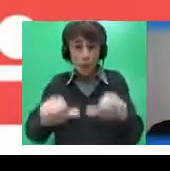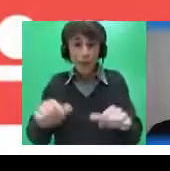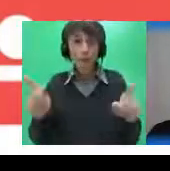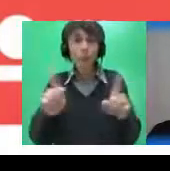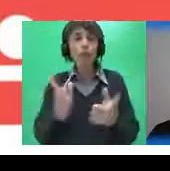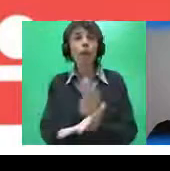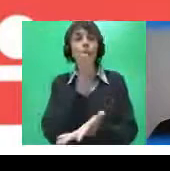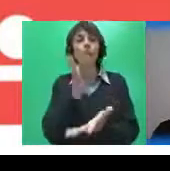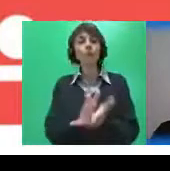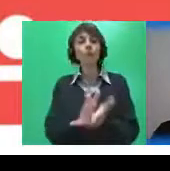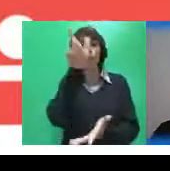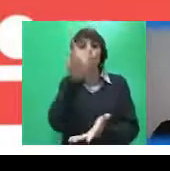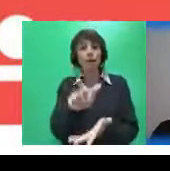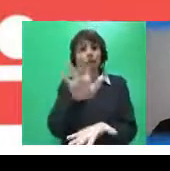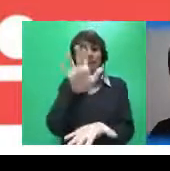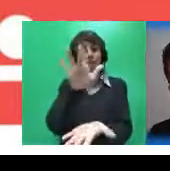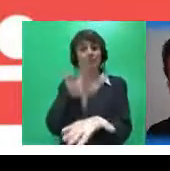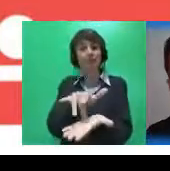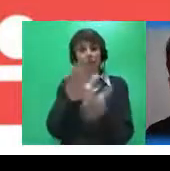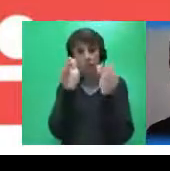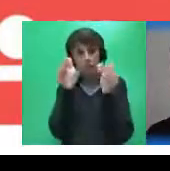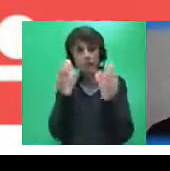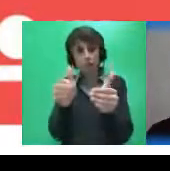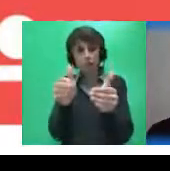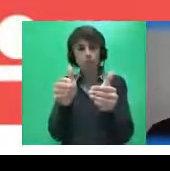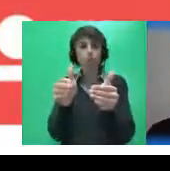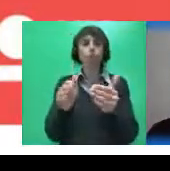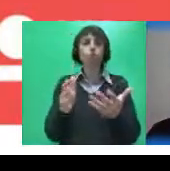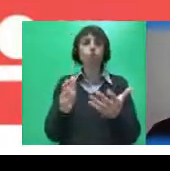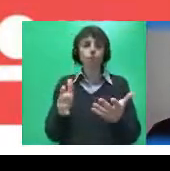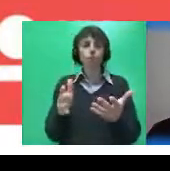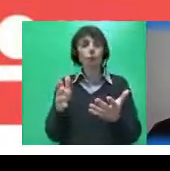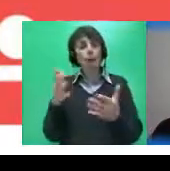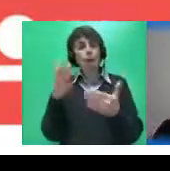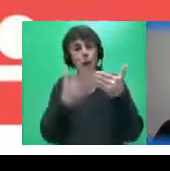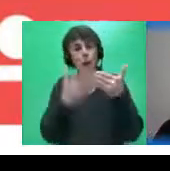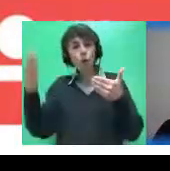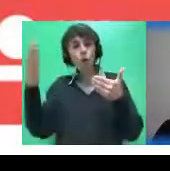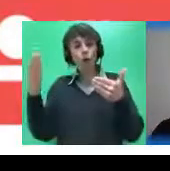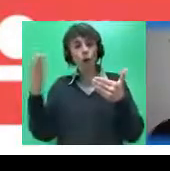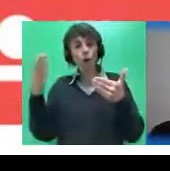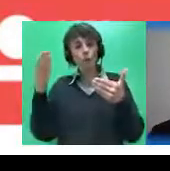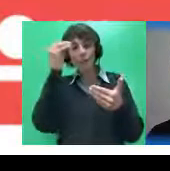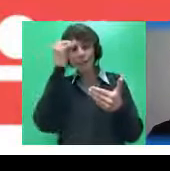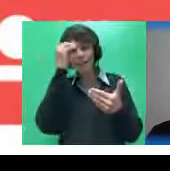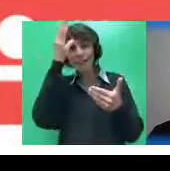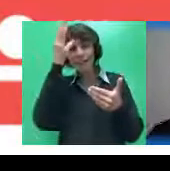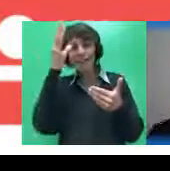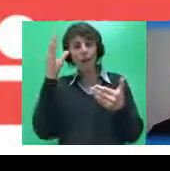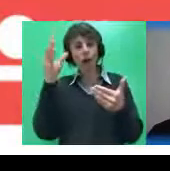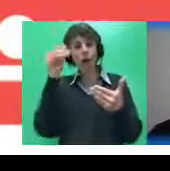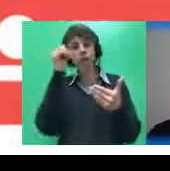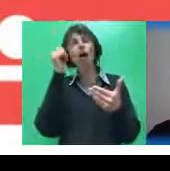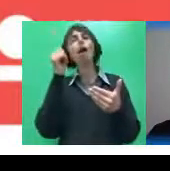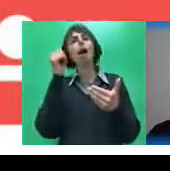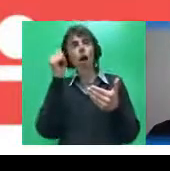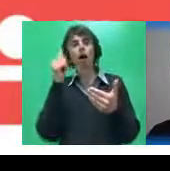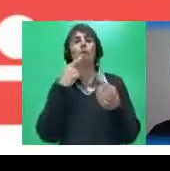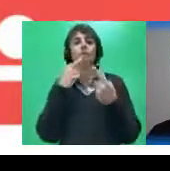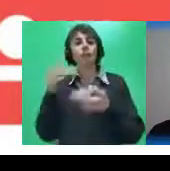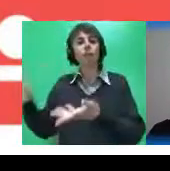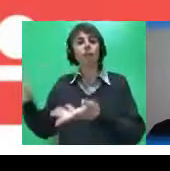be about inclusivity and accessibility, but it's going to be overlaid with long-term condition insight that we're getting through We're Undefeatable and elsewhere, and